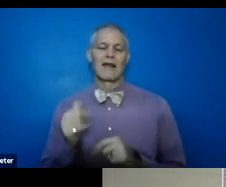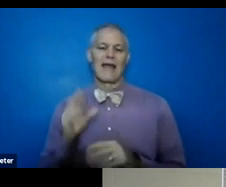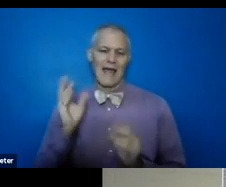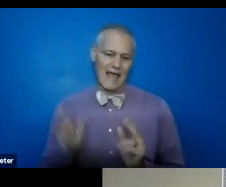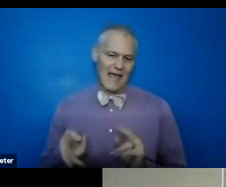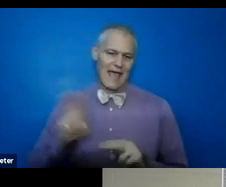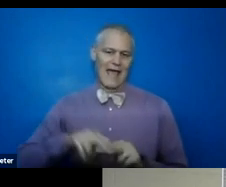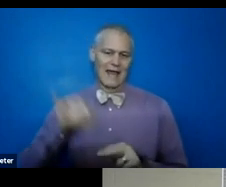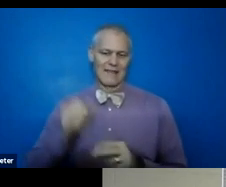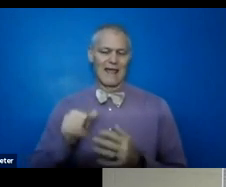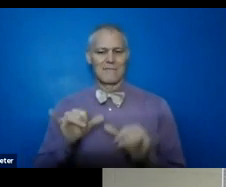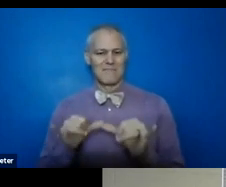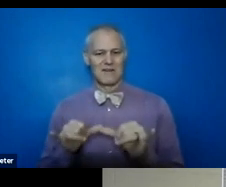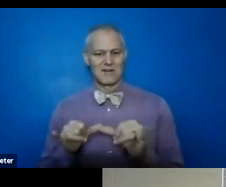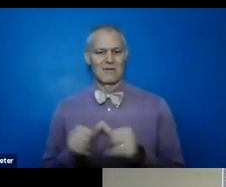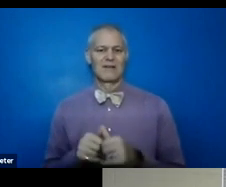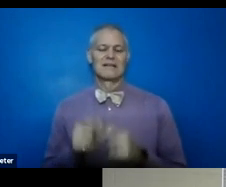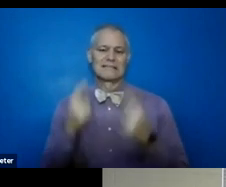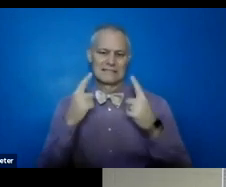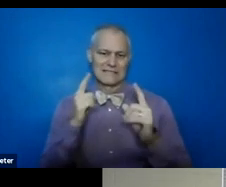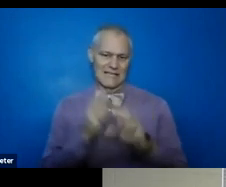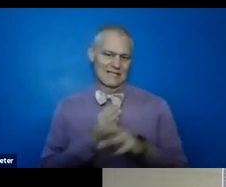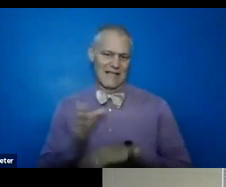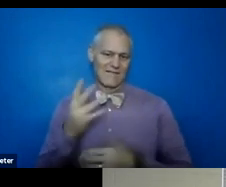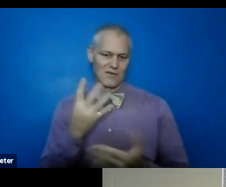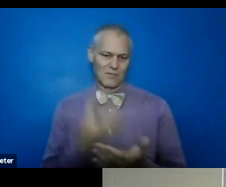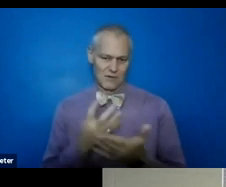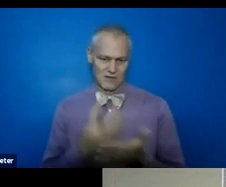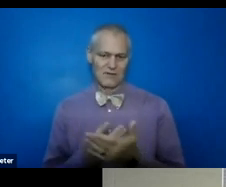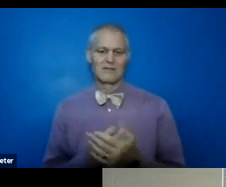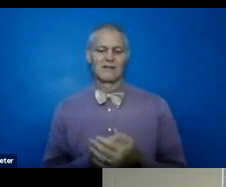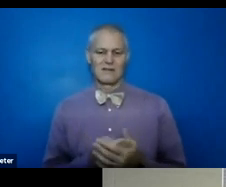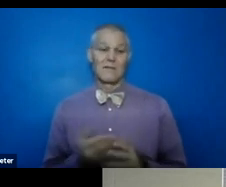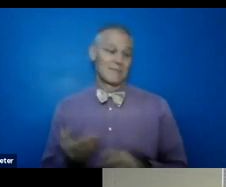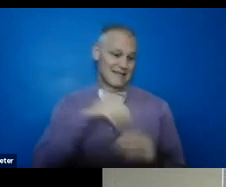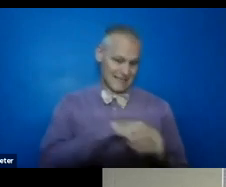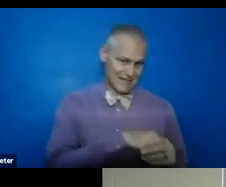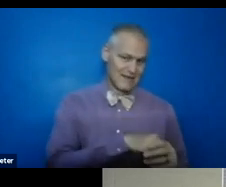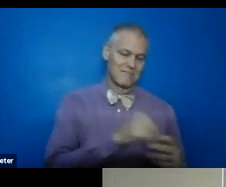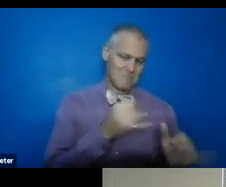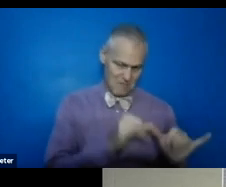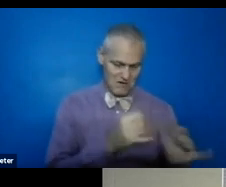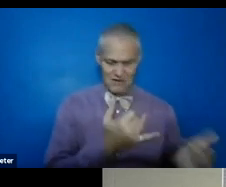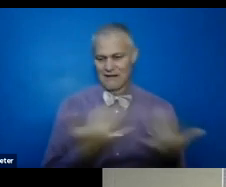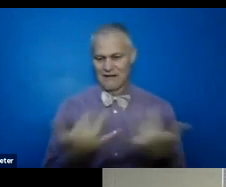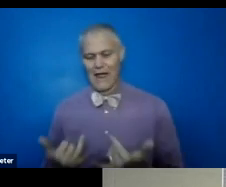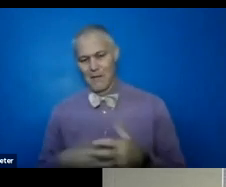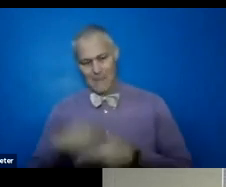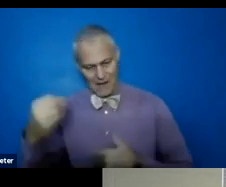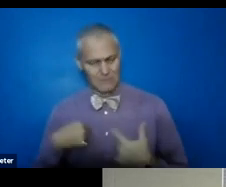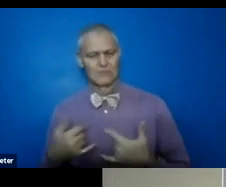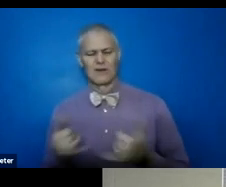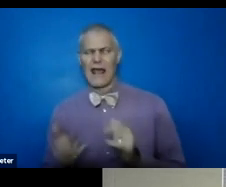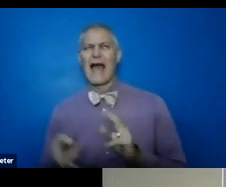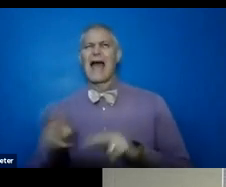how I measure the success rate after prison. I knew that was how we did it inside of the prison system, but now I'm looking at how to add